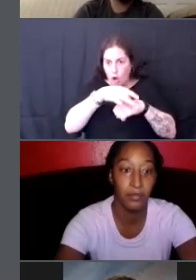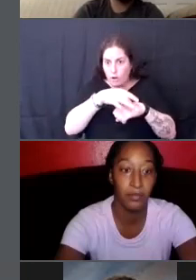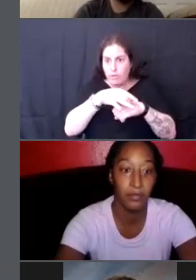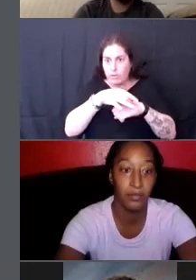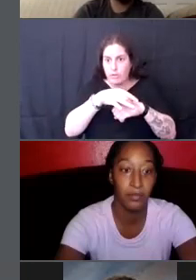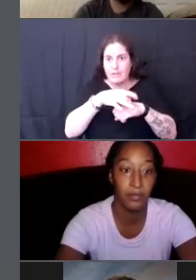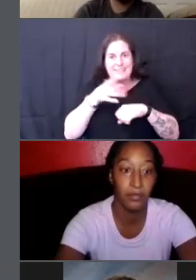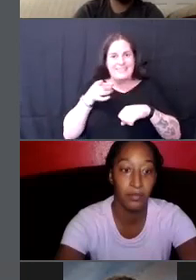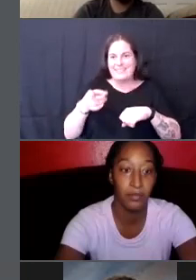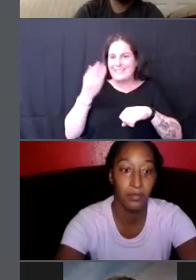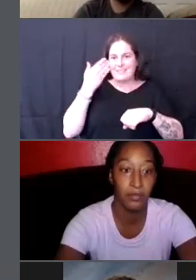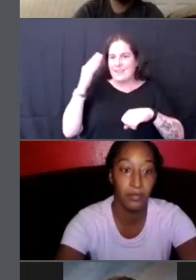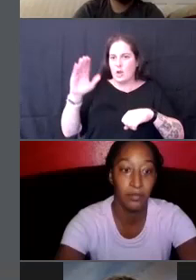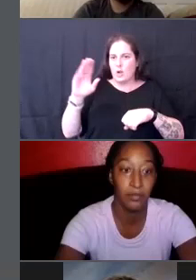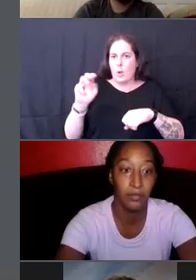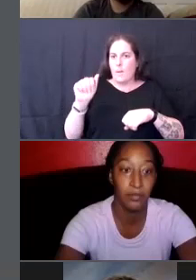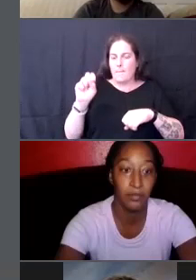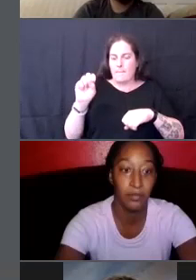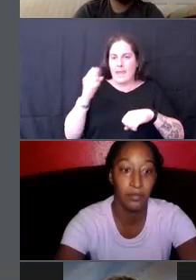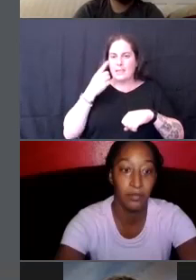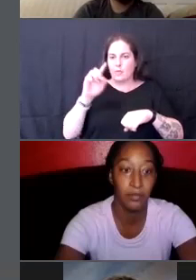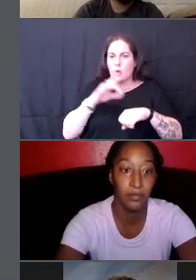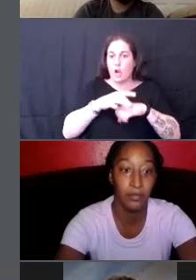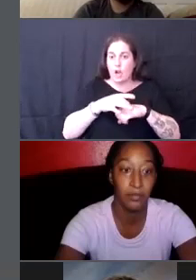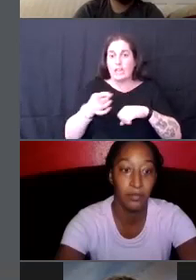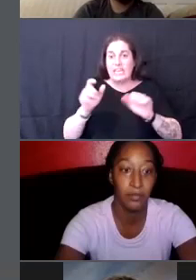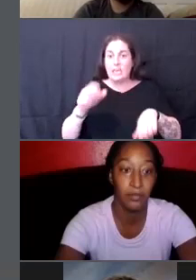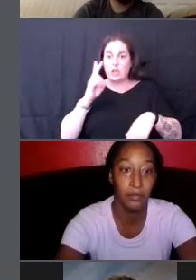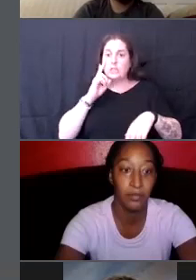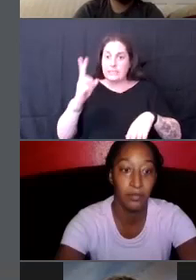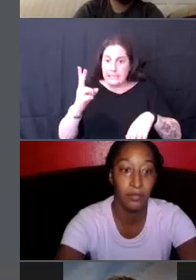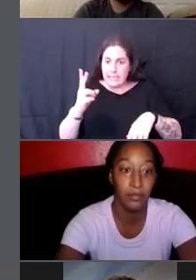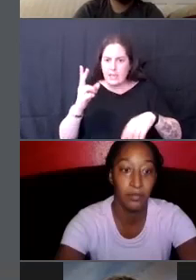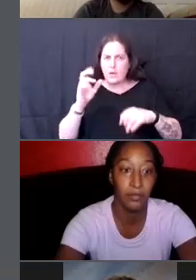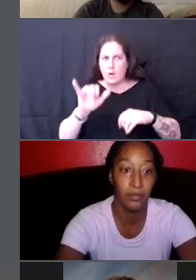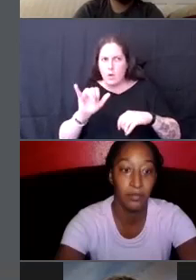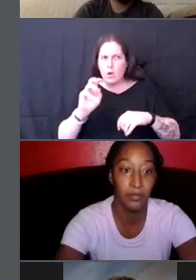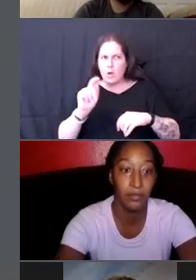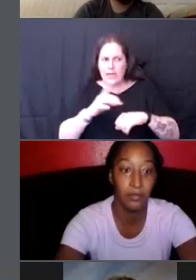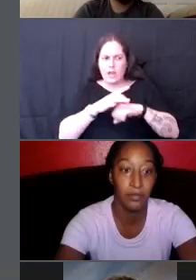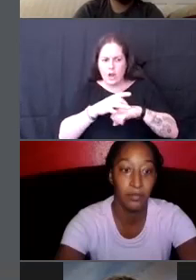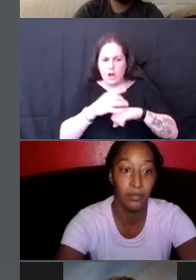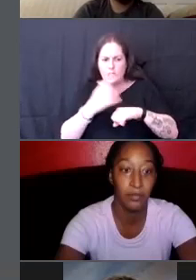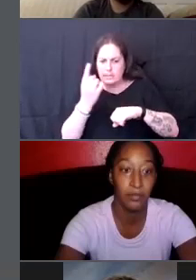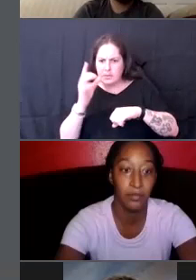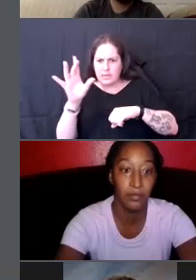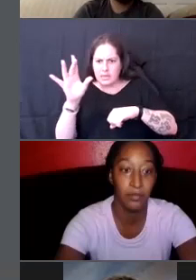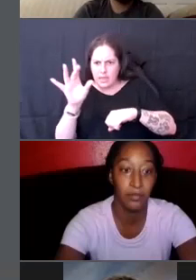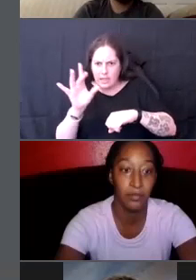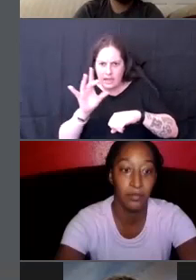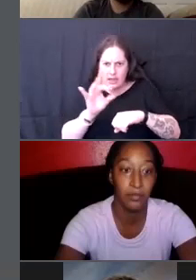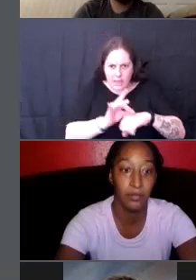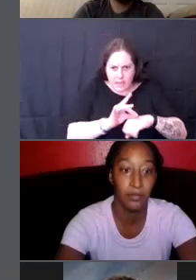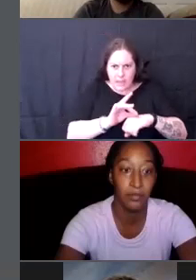didn't know the mass, he could see that objects were attracted to the earth, but he couldn't directly work out